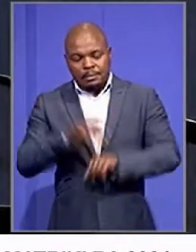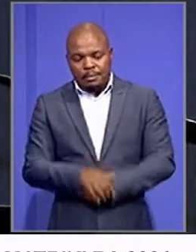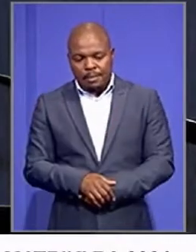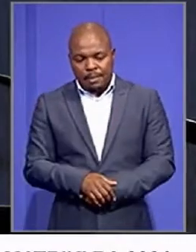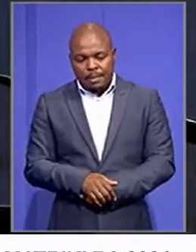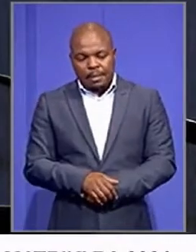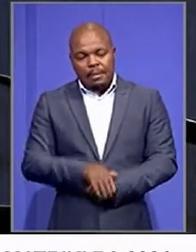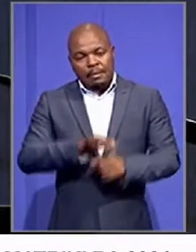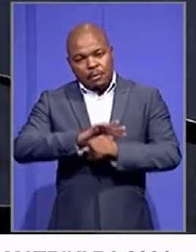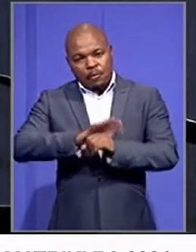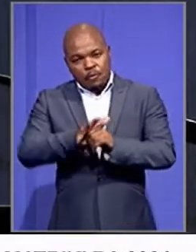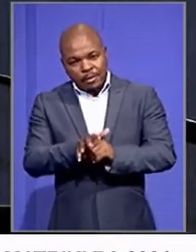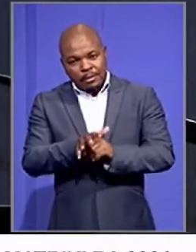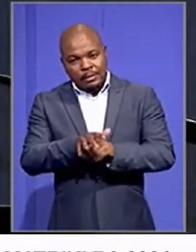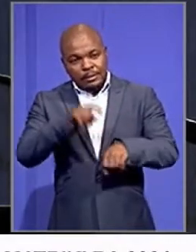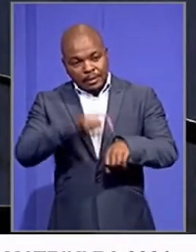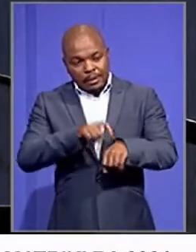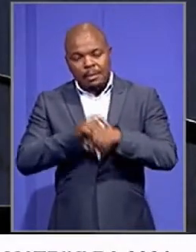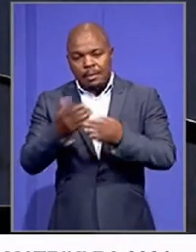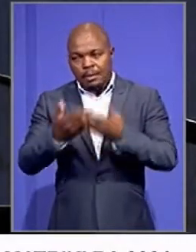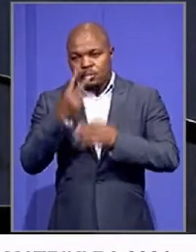mitigate against COVID-19 spread.